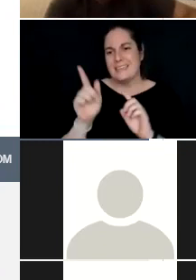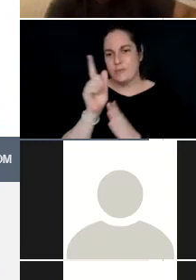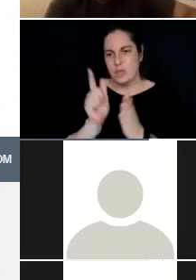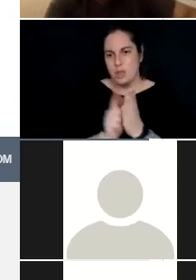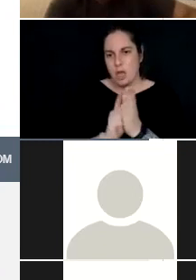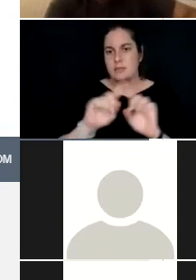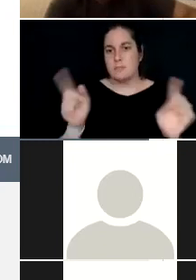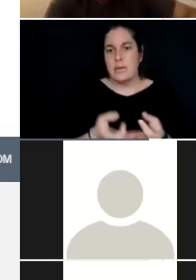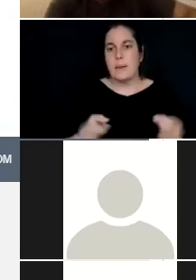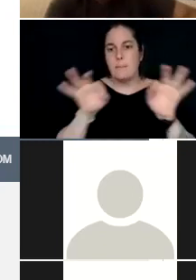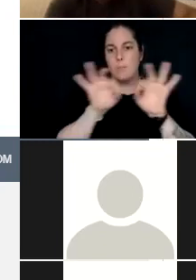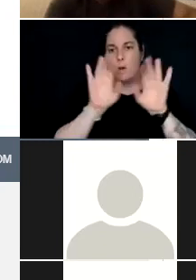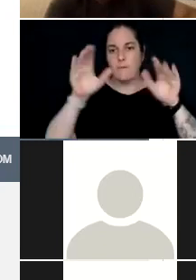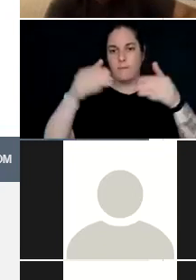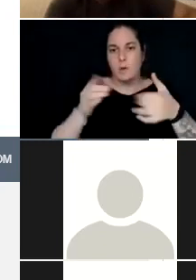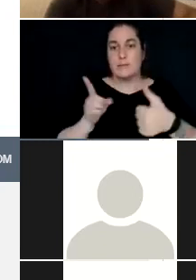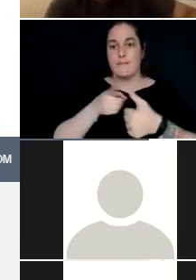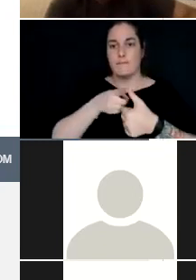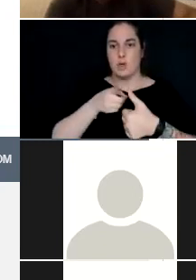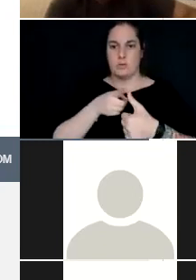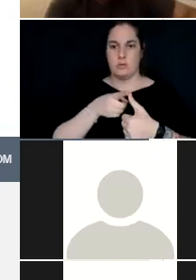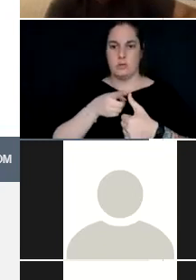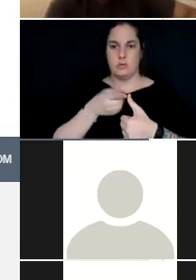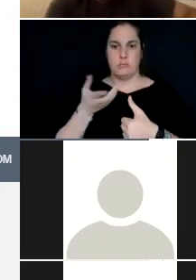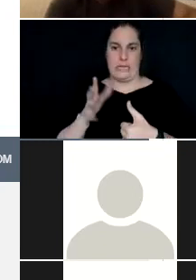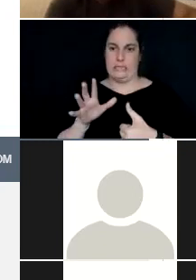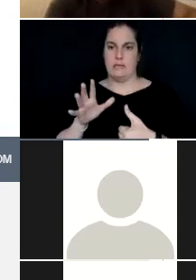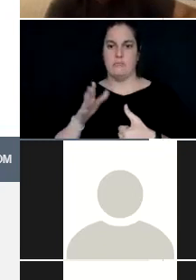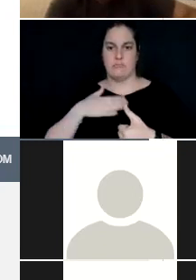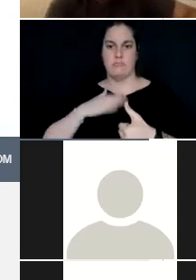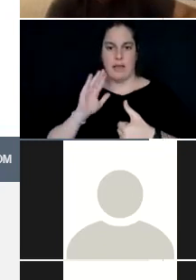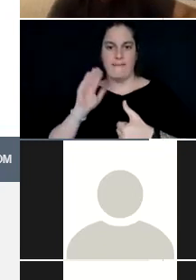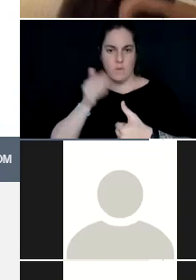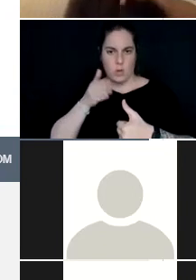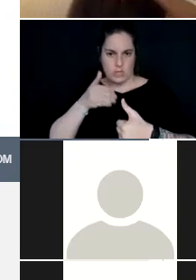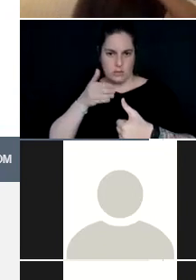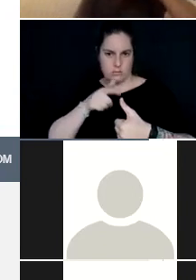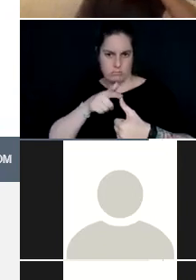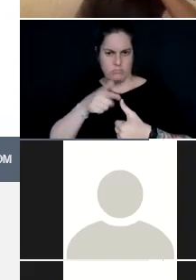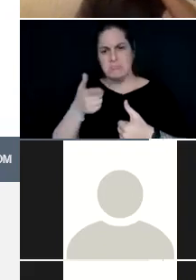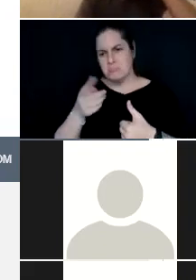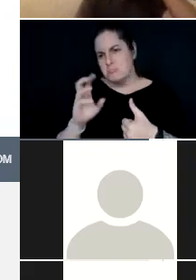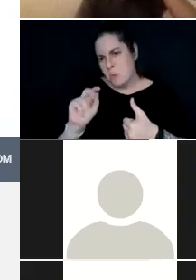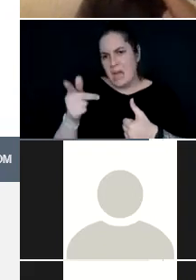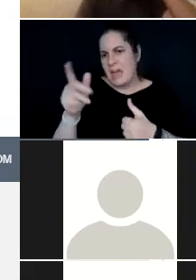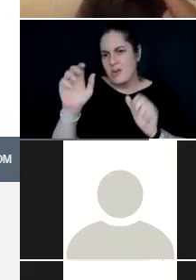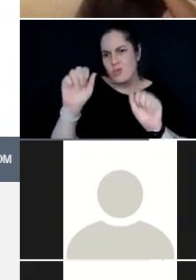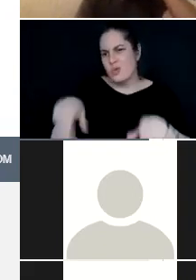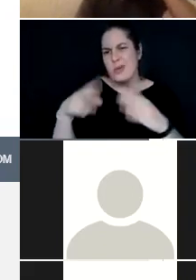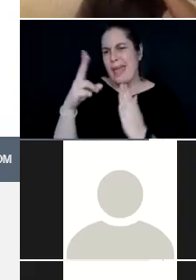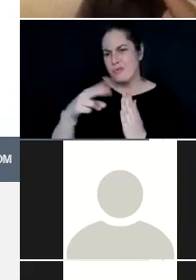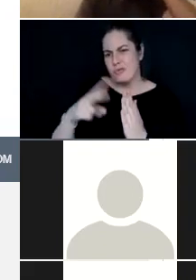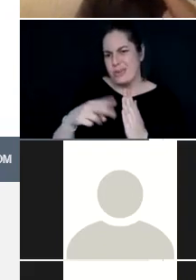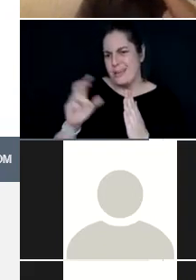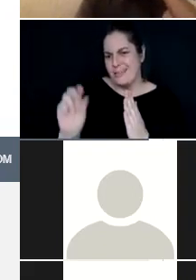one. The first one is the one that I focus on the most. It's okay if you read and know about the